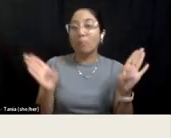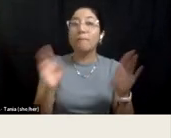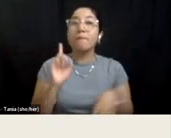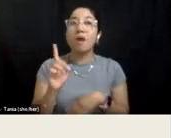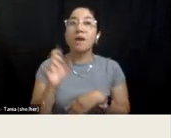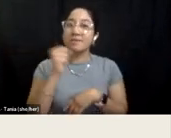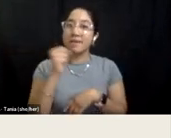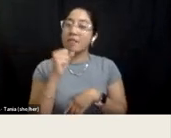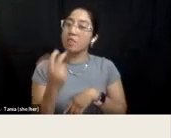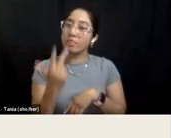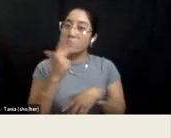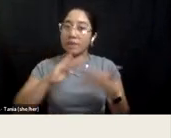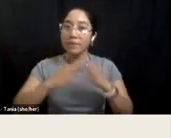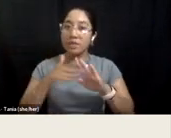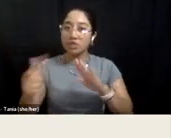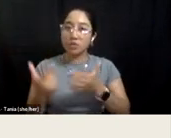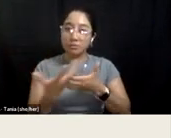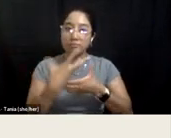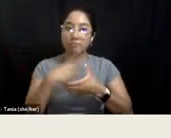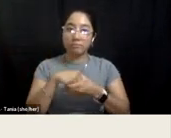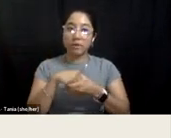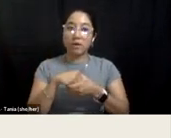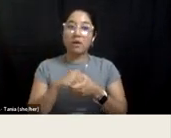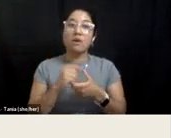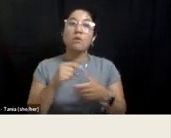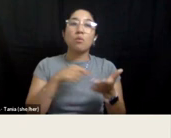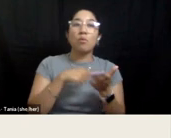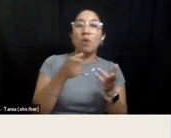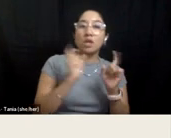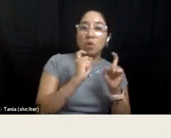Three communities that you belong to. What do you owe to them, and what do you not owe to them?